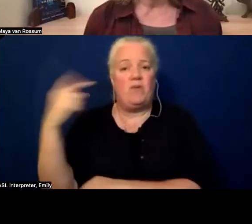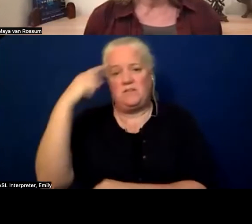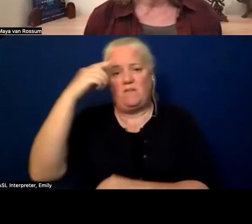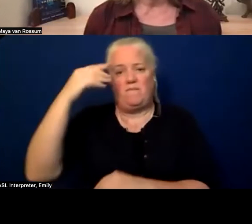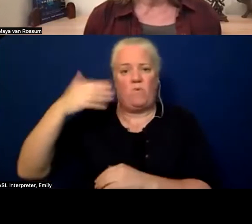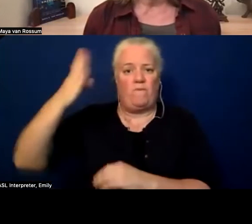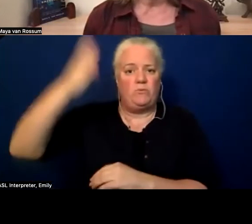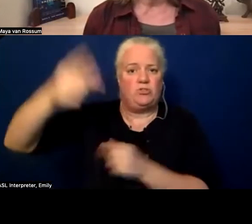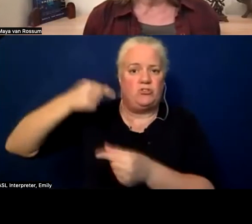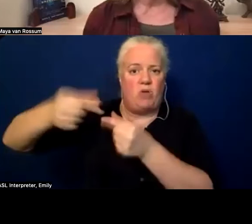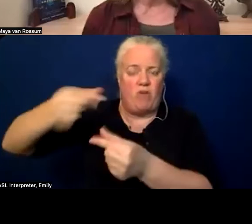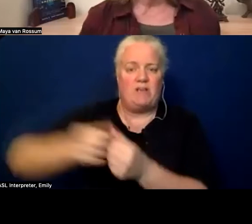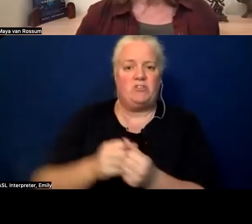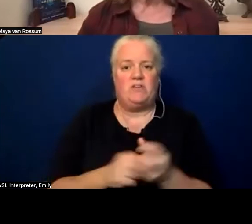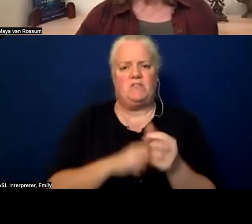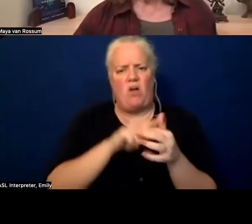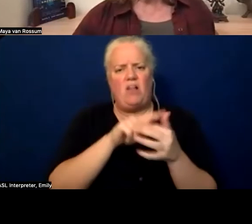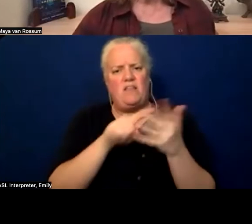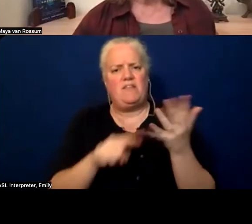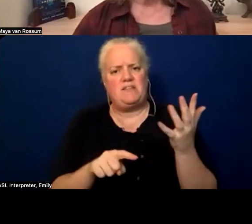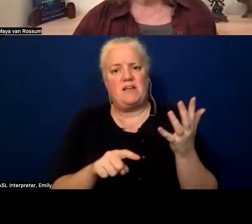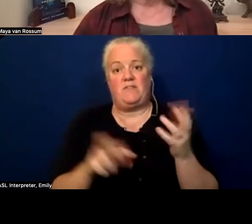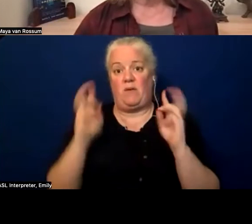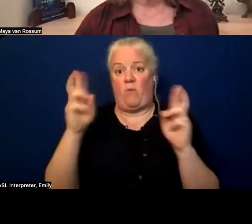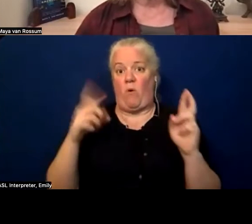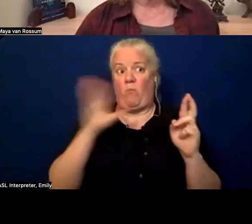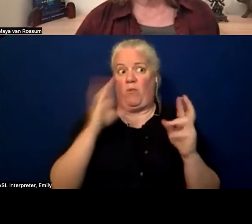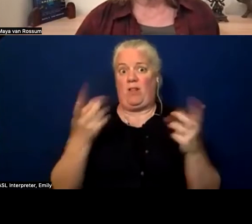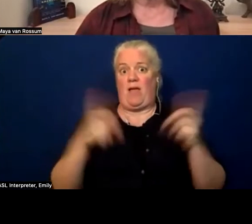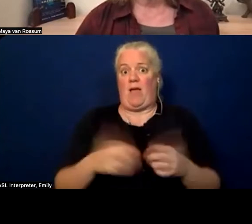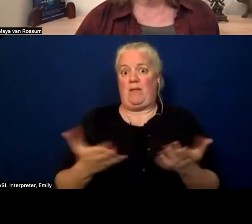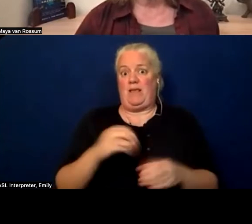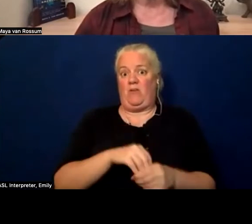of things that we're hoping will happen here in New York.